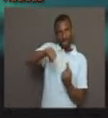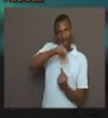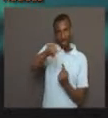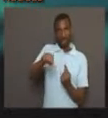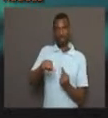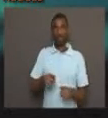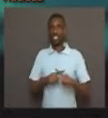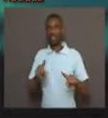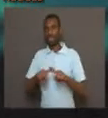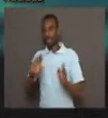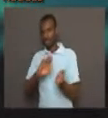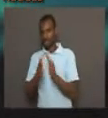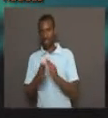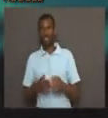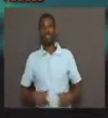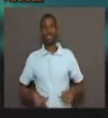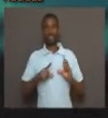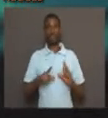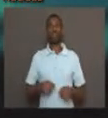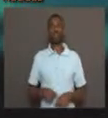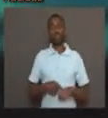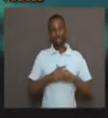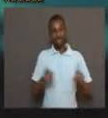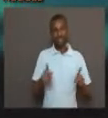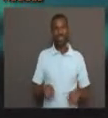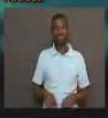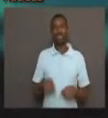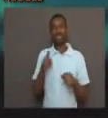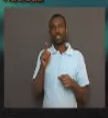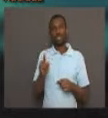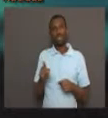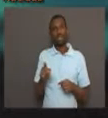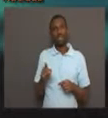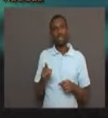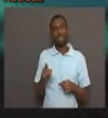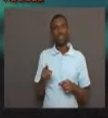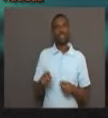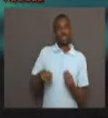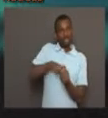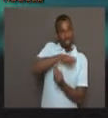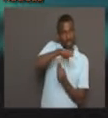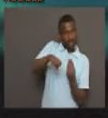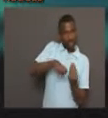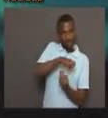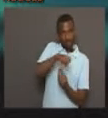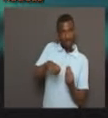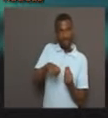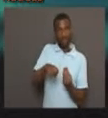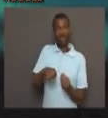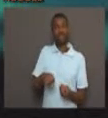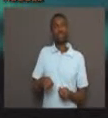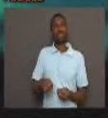different states, but it is important to note that electrons can